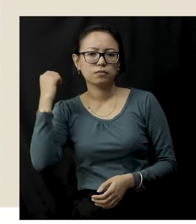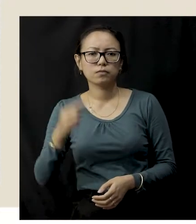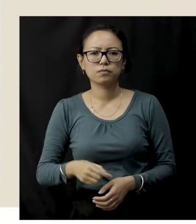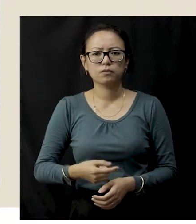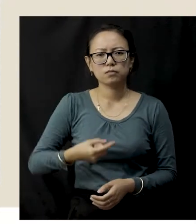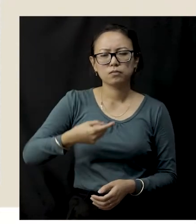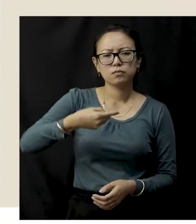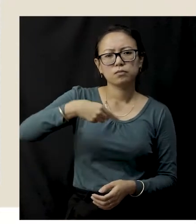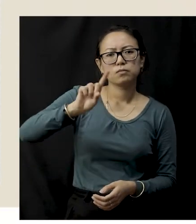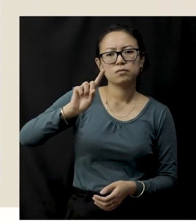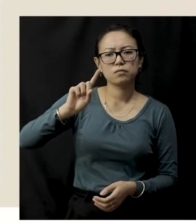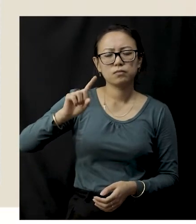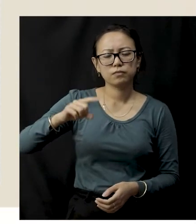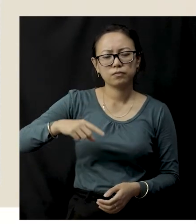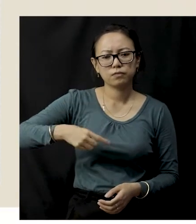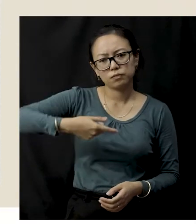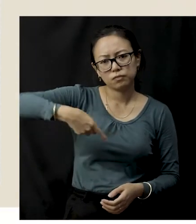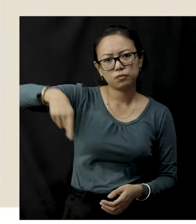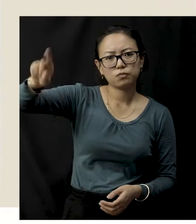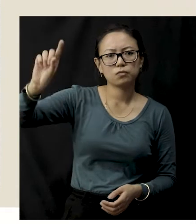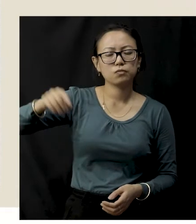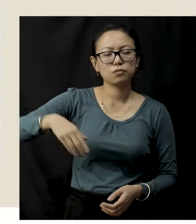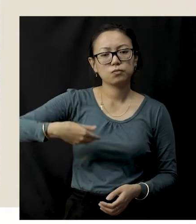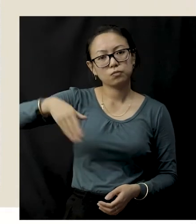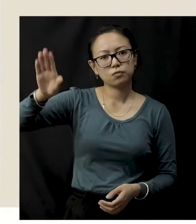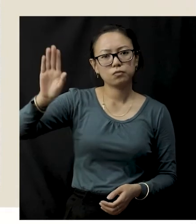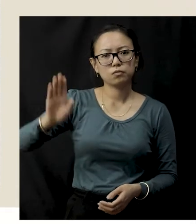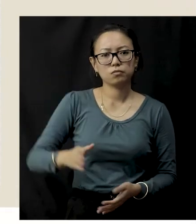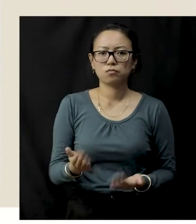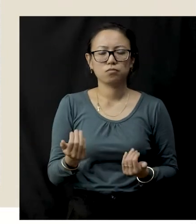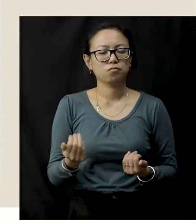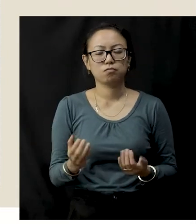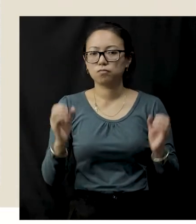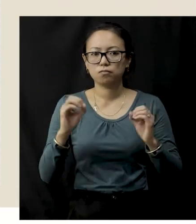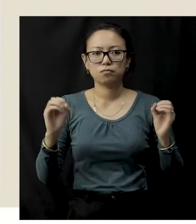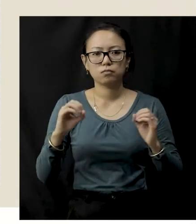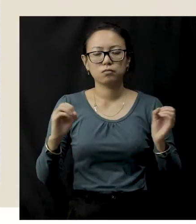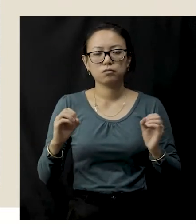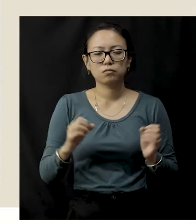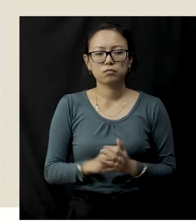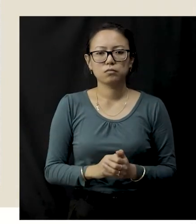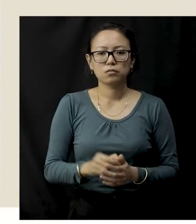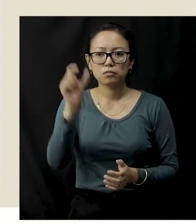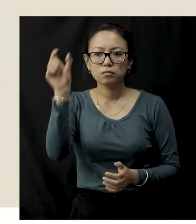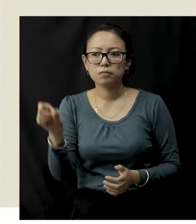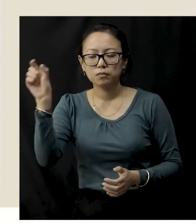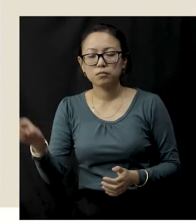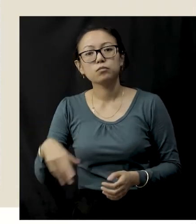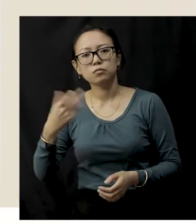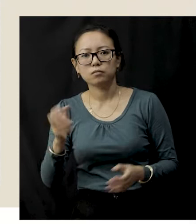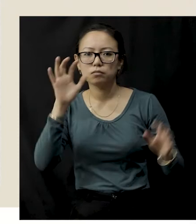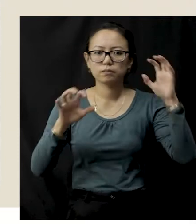itself, right? So they have to be either pulled or pushed by someone in order to use it as a means